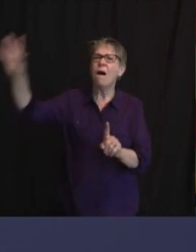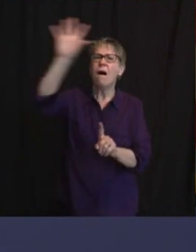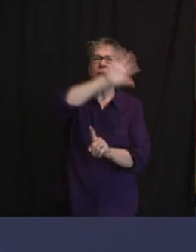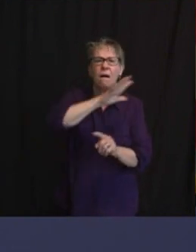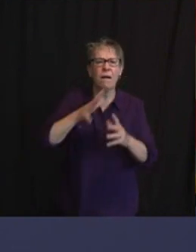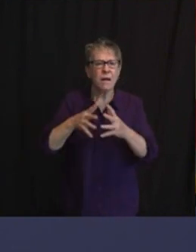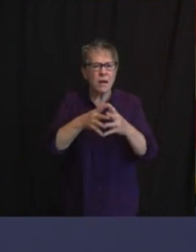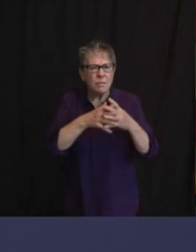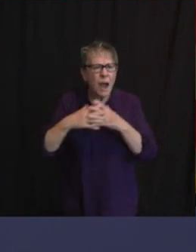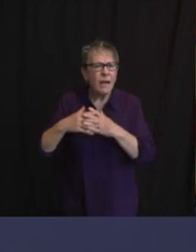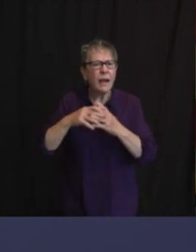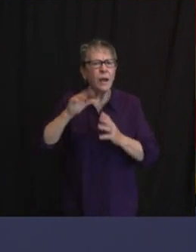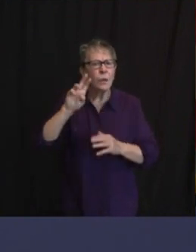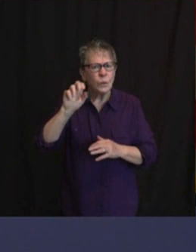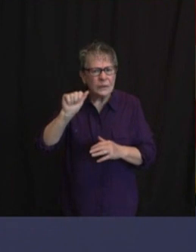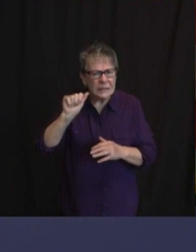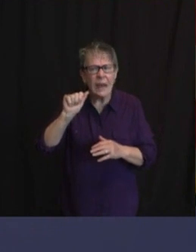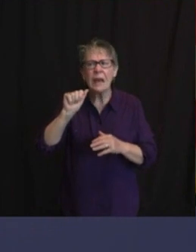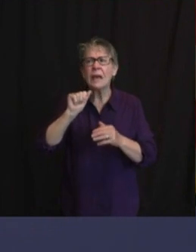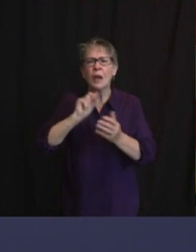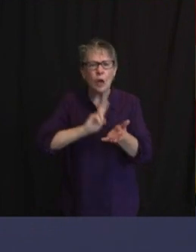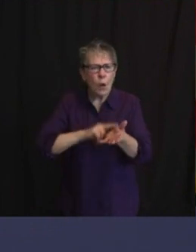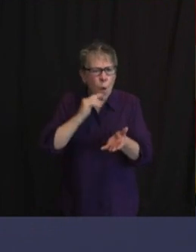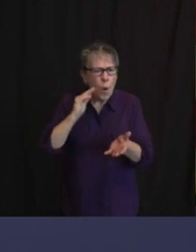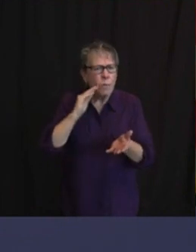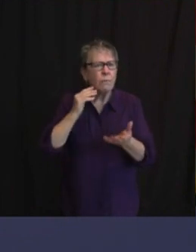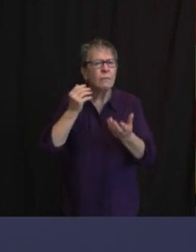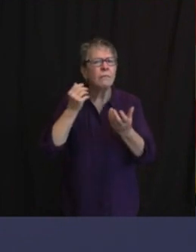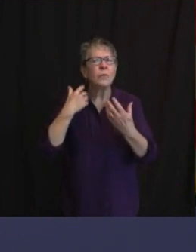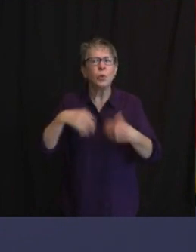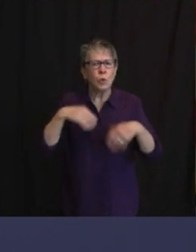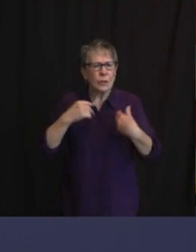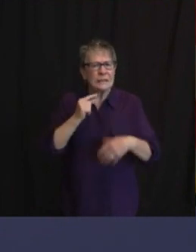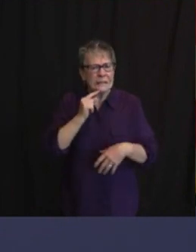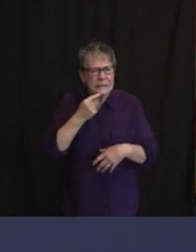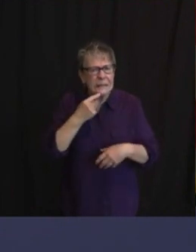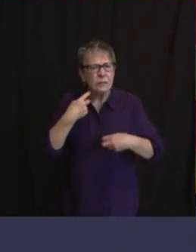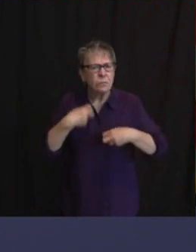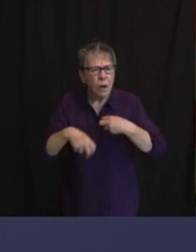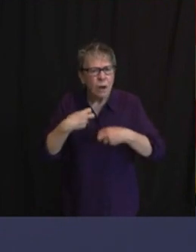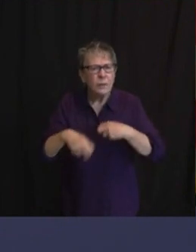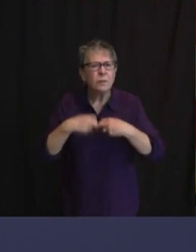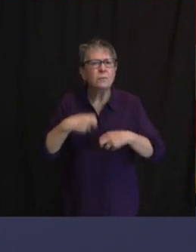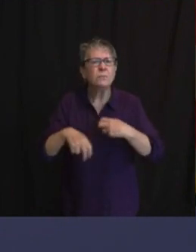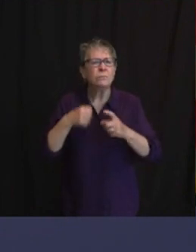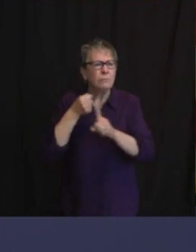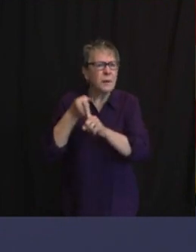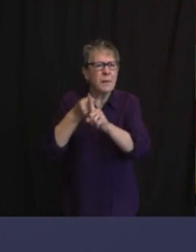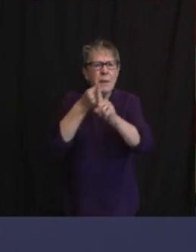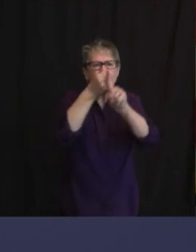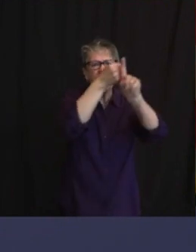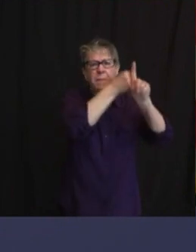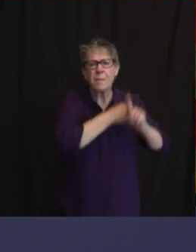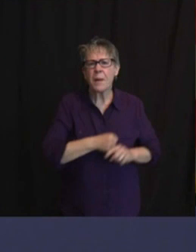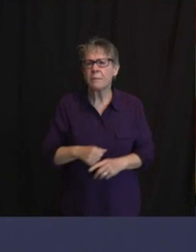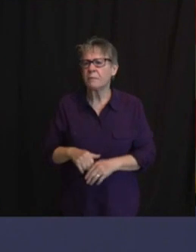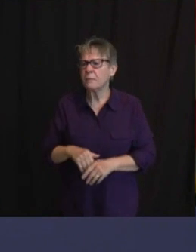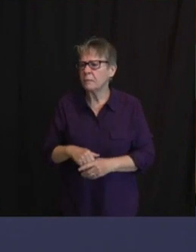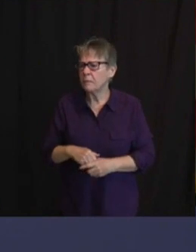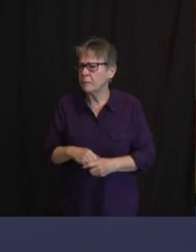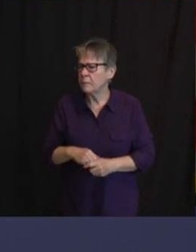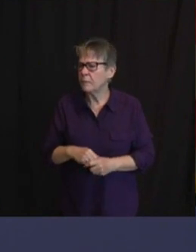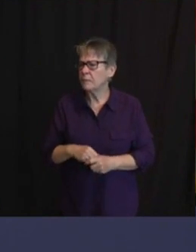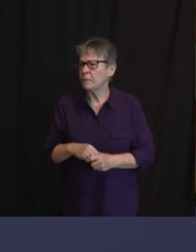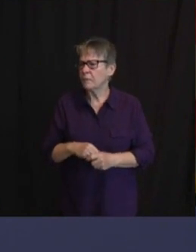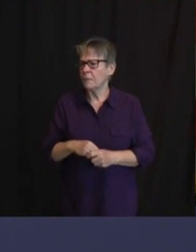places. We have no less an objective, not only to deal with the here and now as best we can, but we want New Jersey to be a national model. We